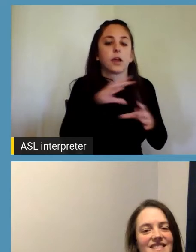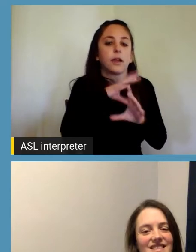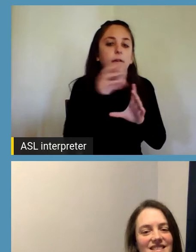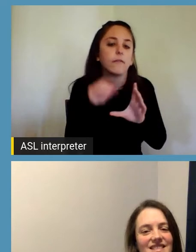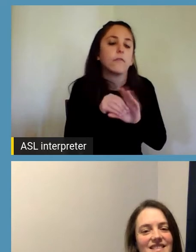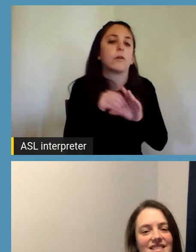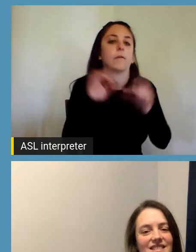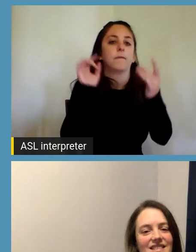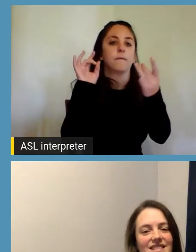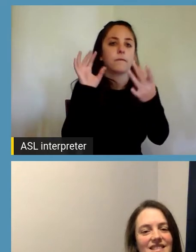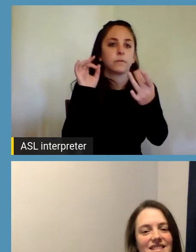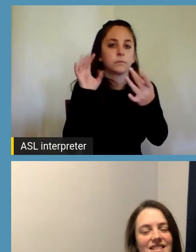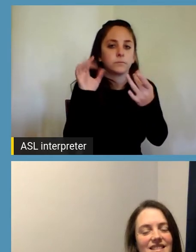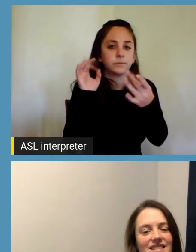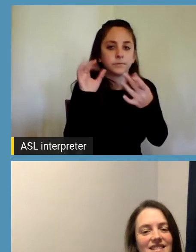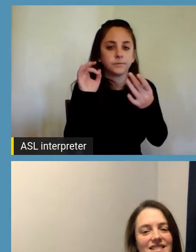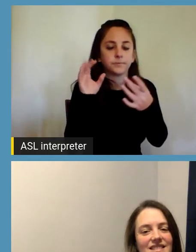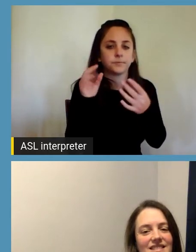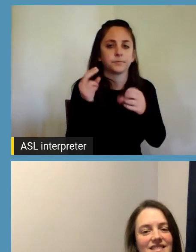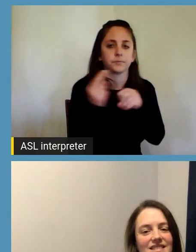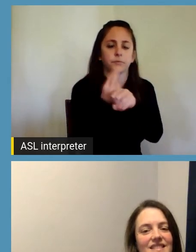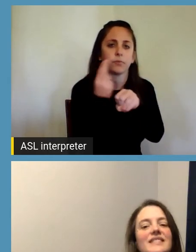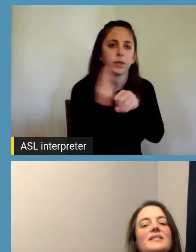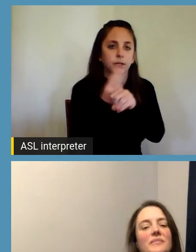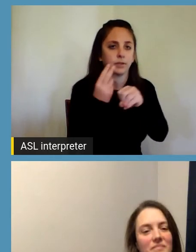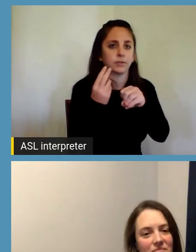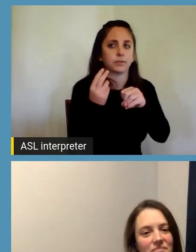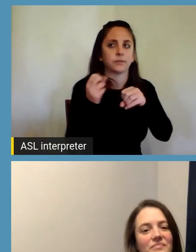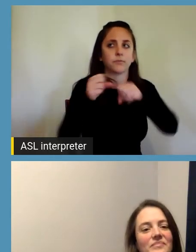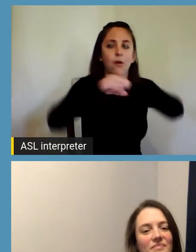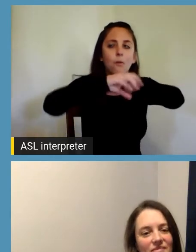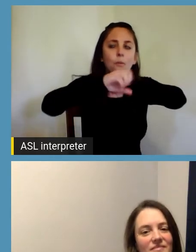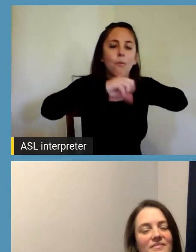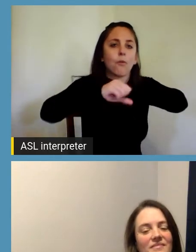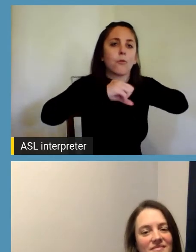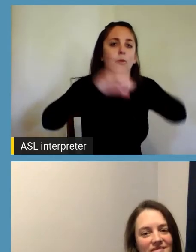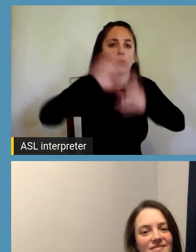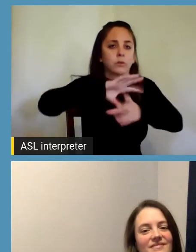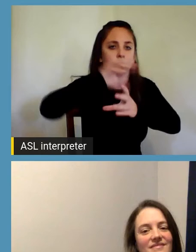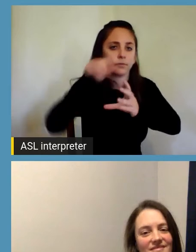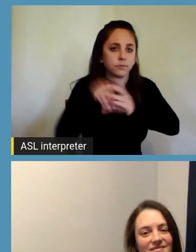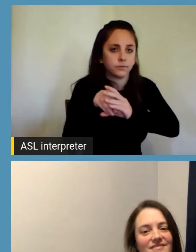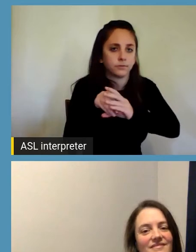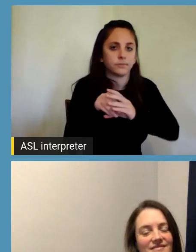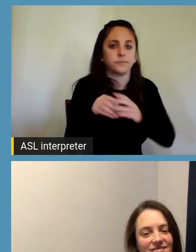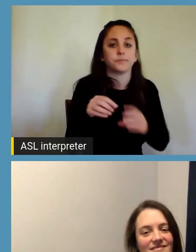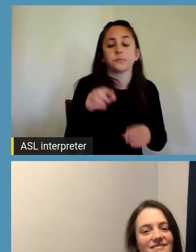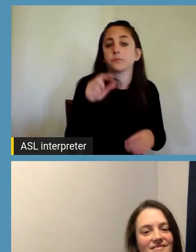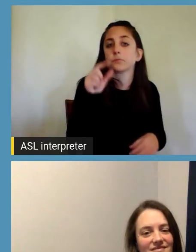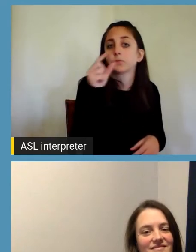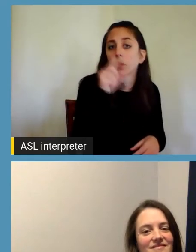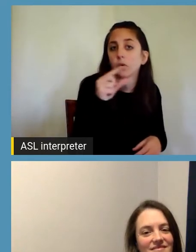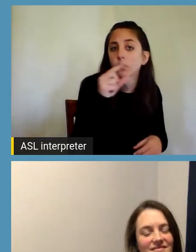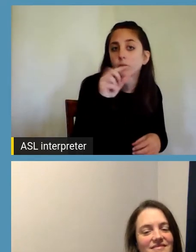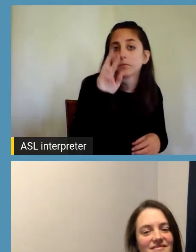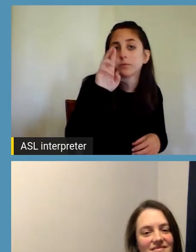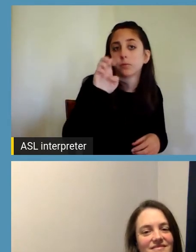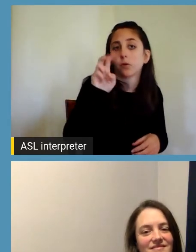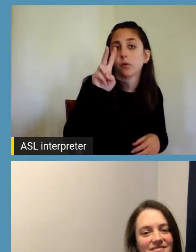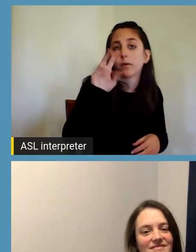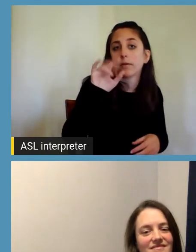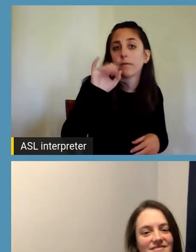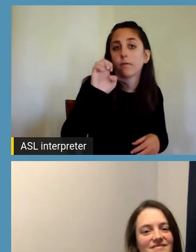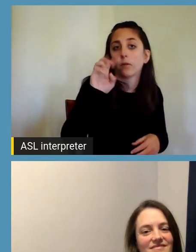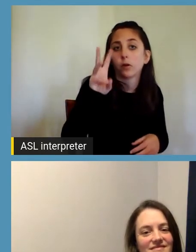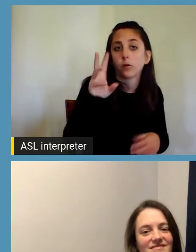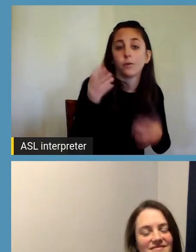feedback, but using it instead as promotion. Because they leave us a Google review about the current exhibition, which is one of the things that